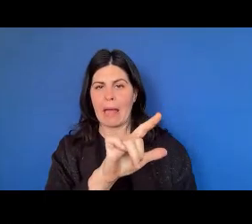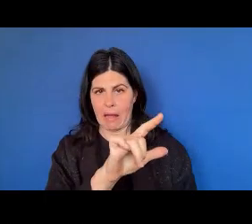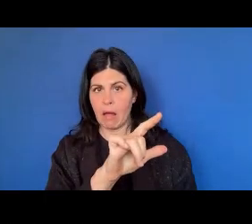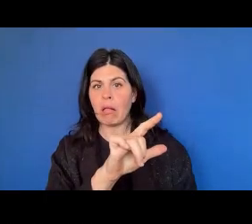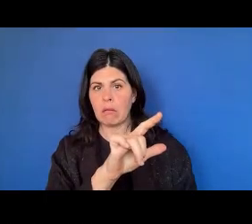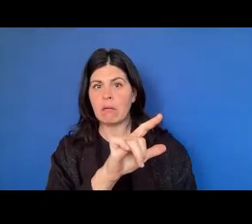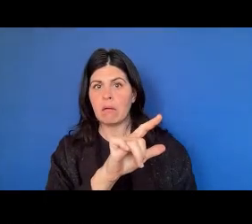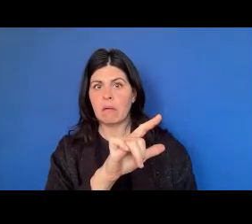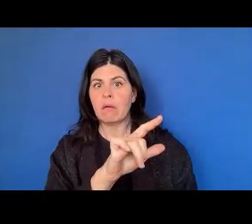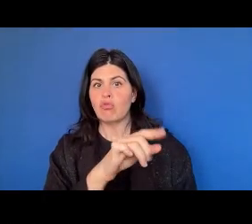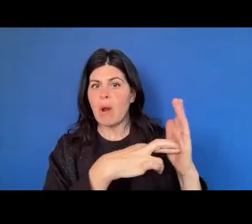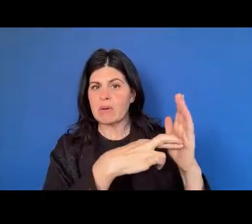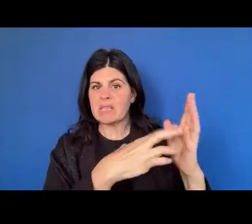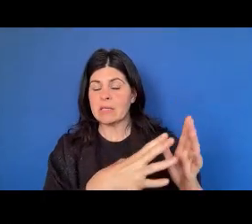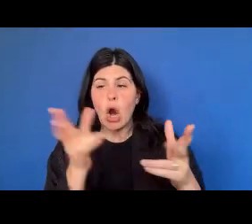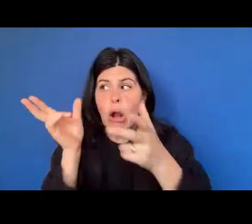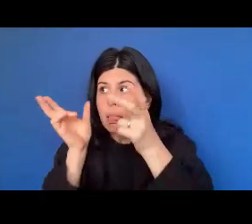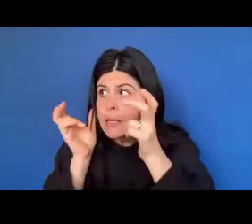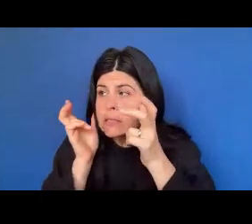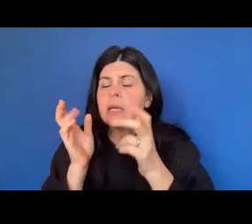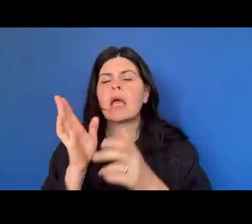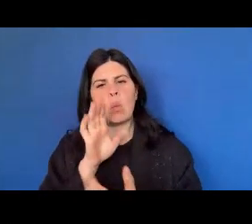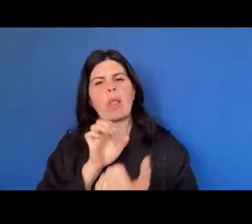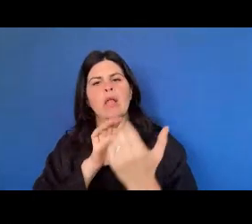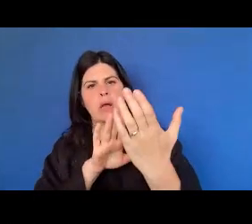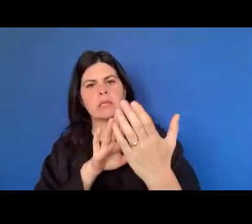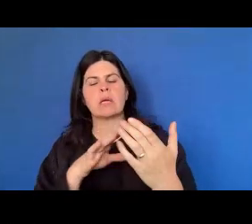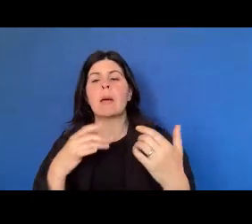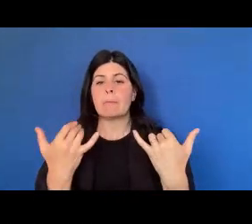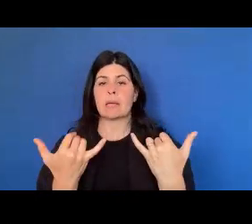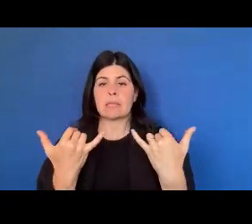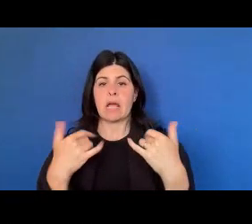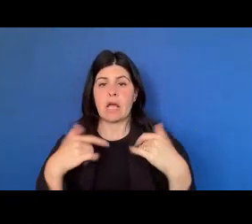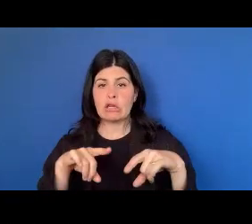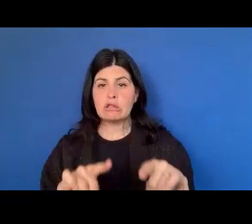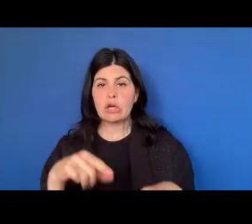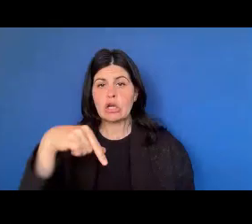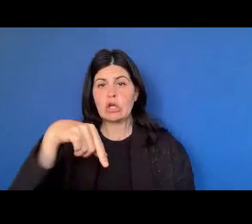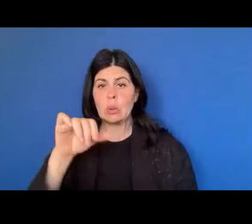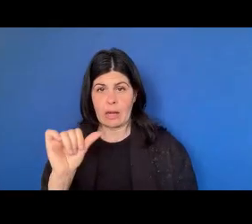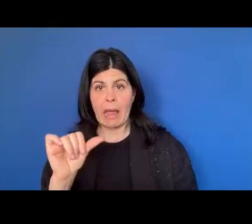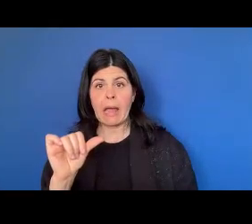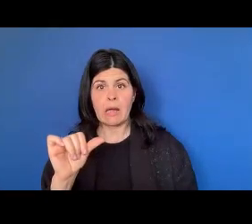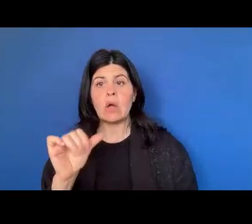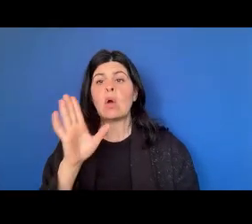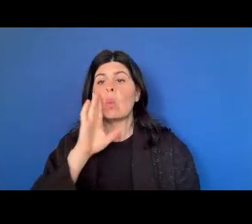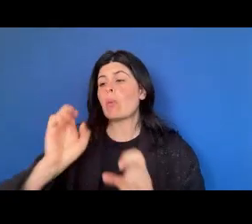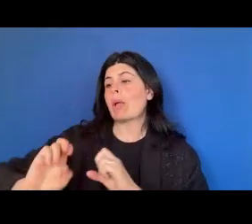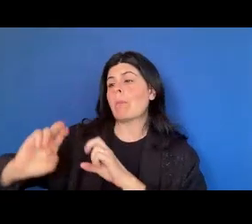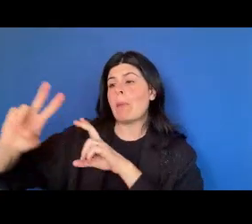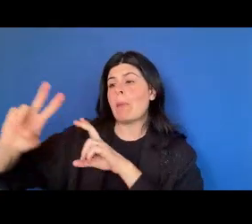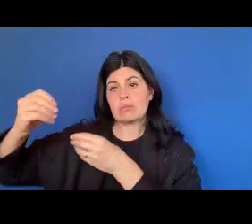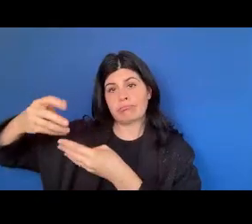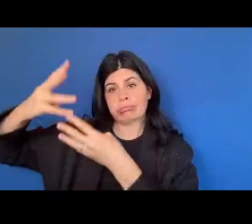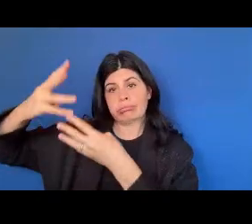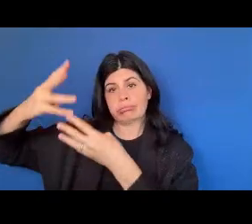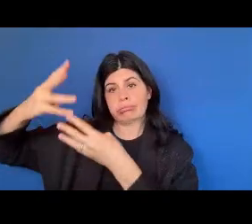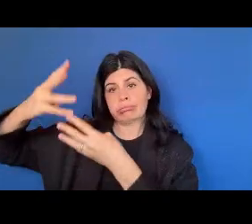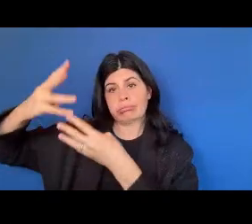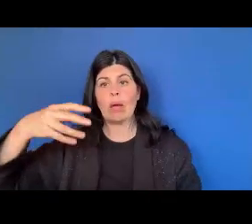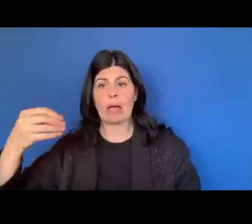sure to address that. Throughout the presentation and the Q&A session, we are going to be posting things on the Q&A section of